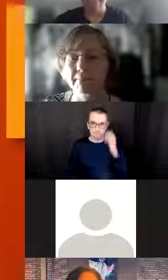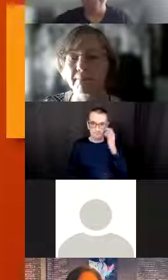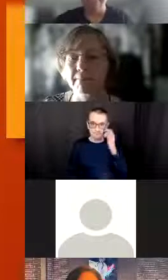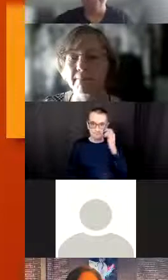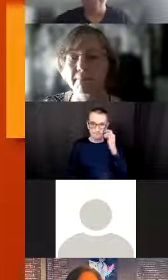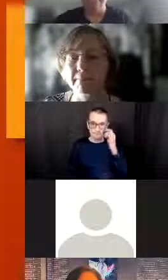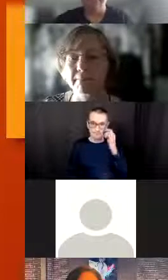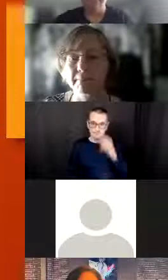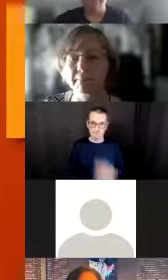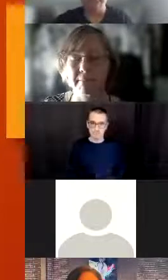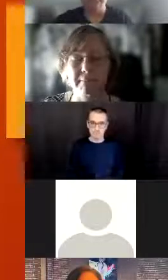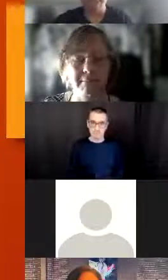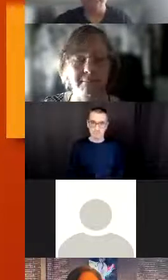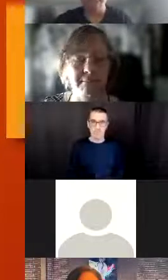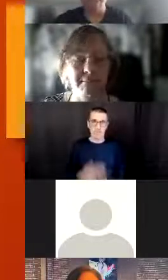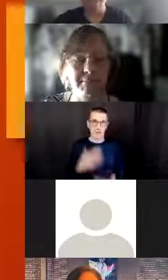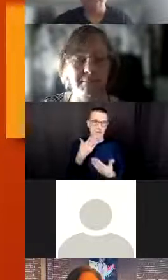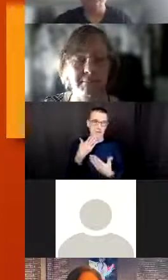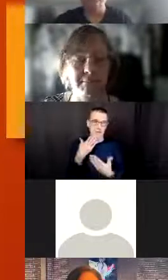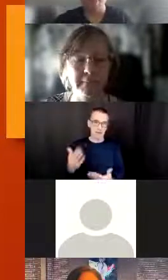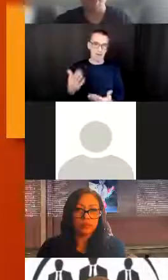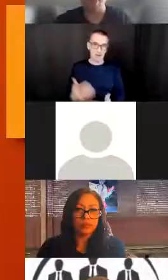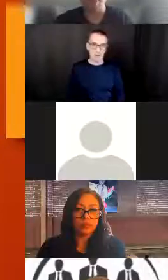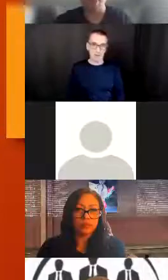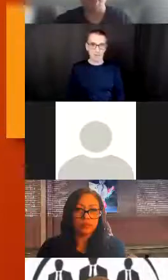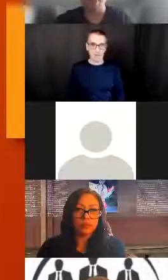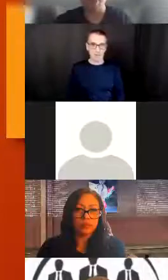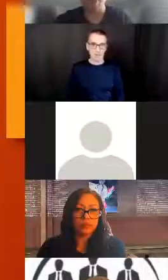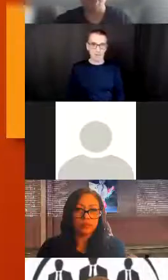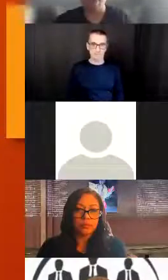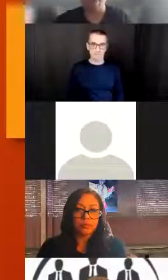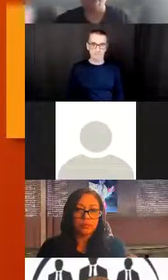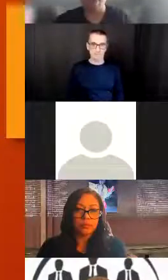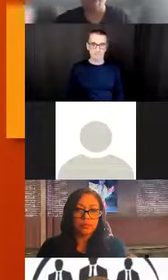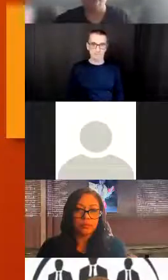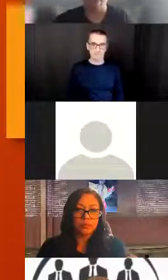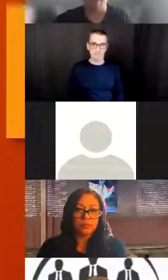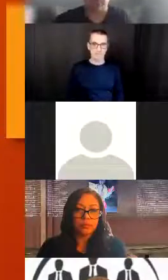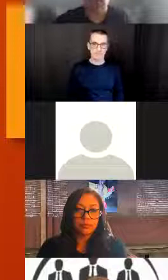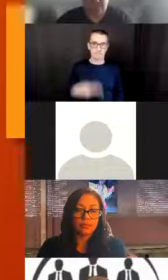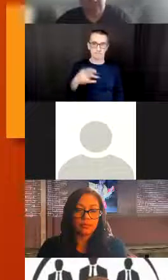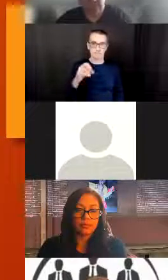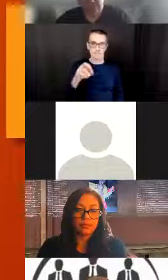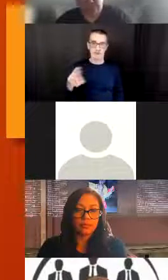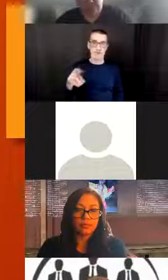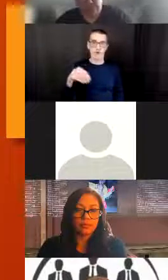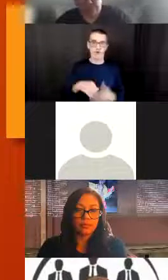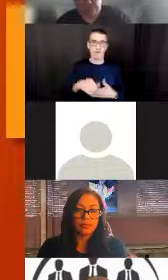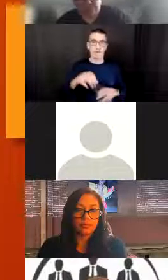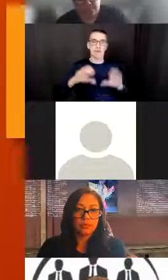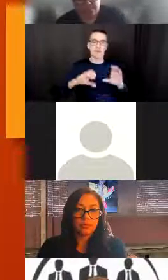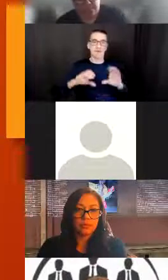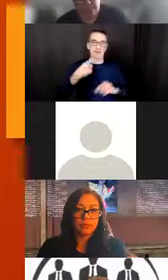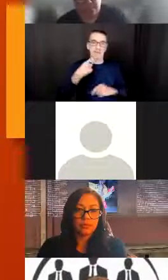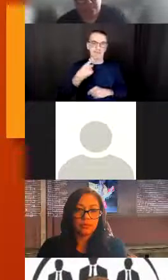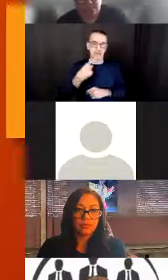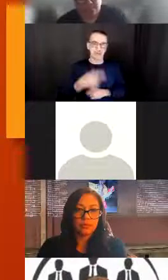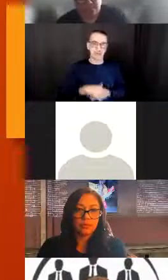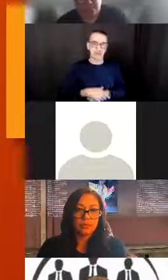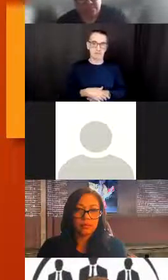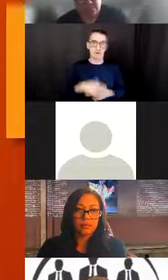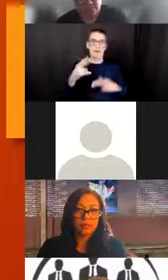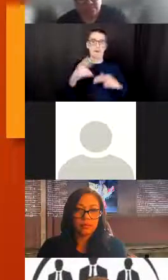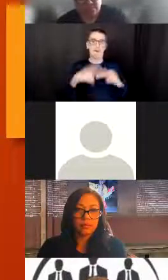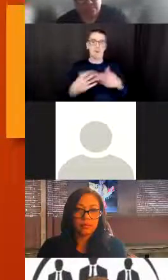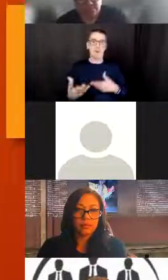Thank you. Pierre in the chat says, build